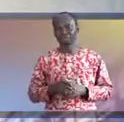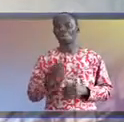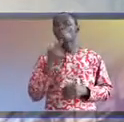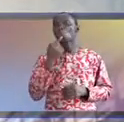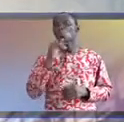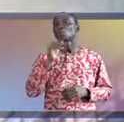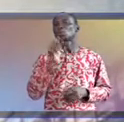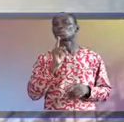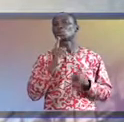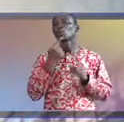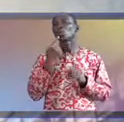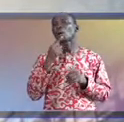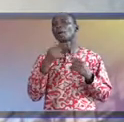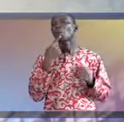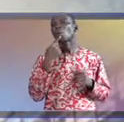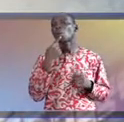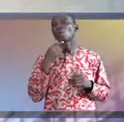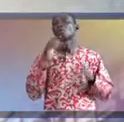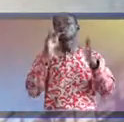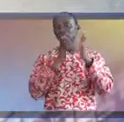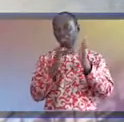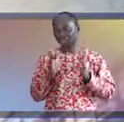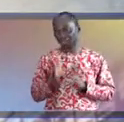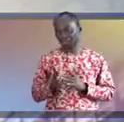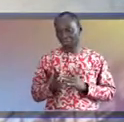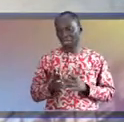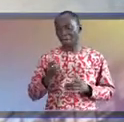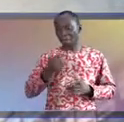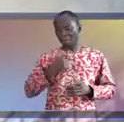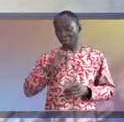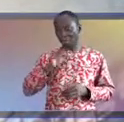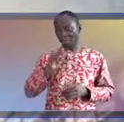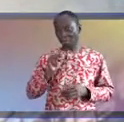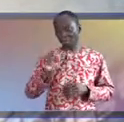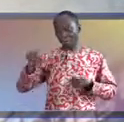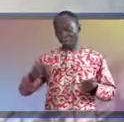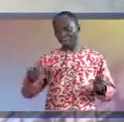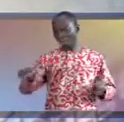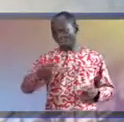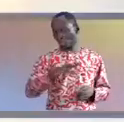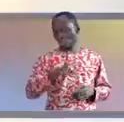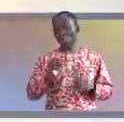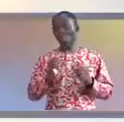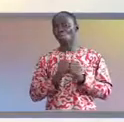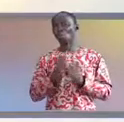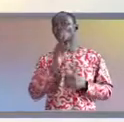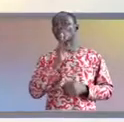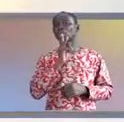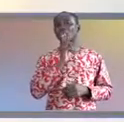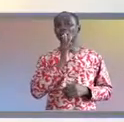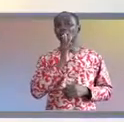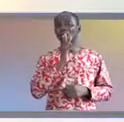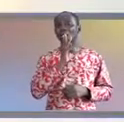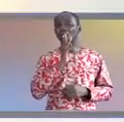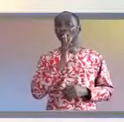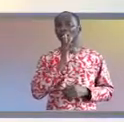his ministry, or who had started his ministry. He said, he,